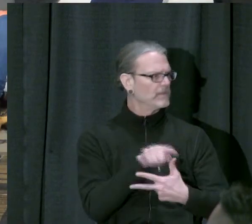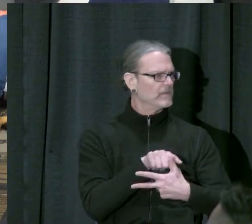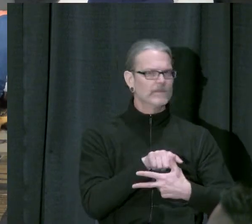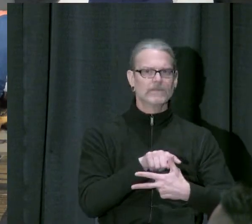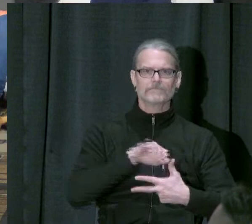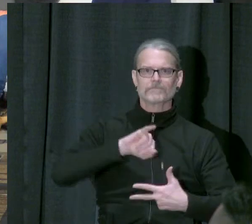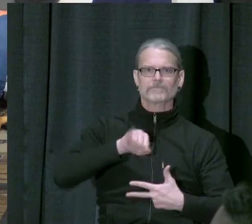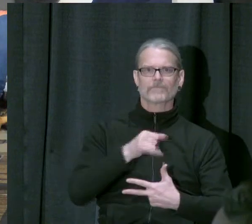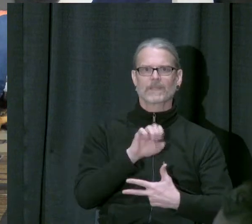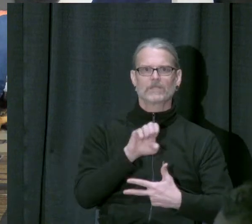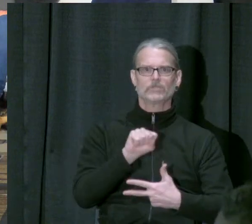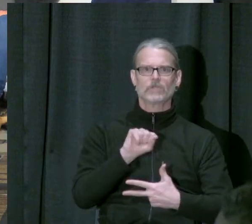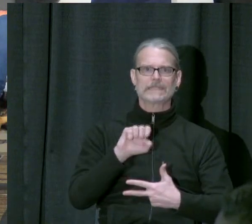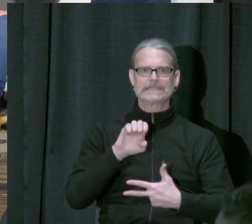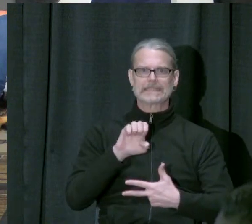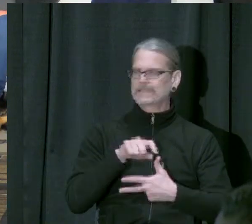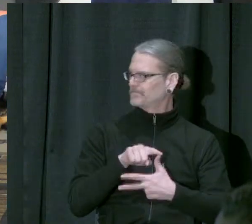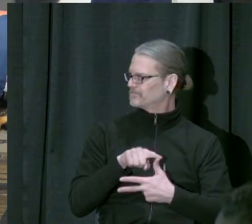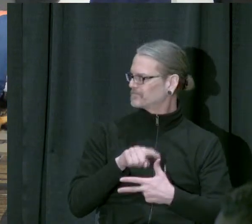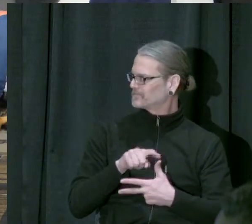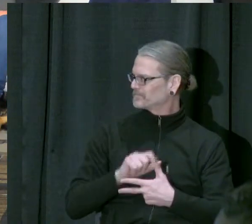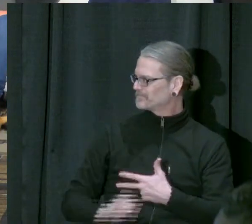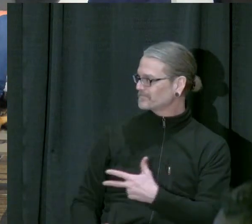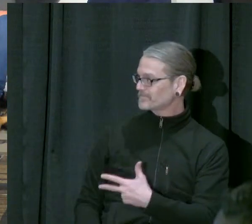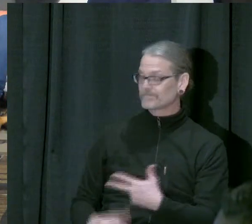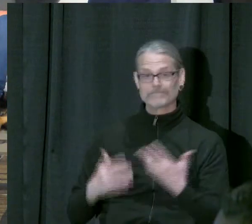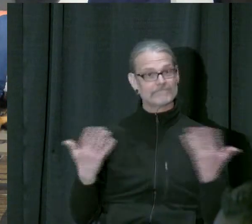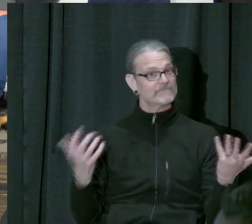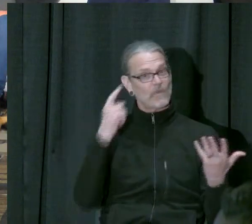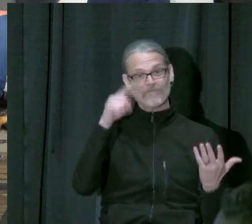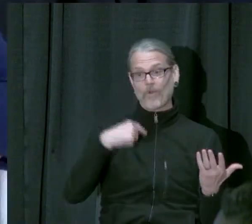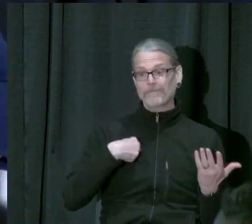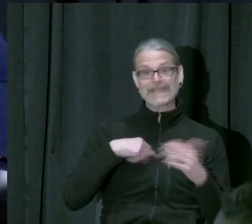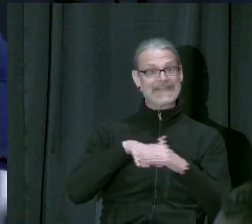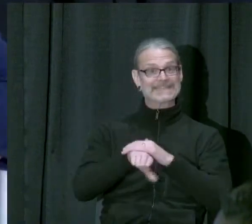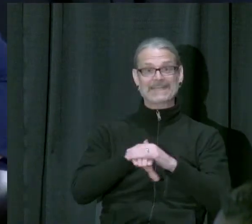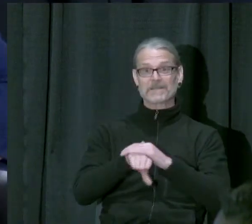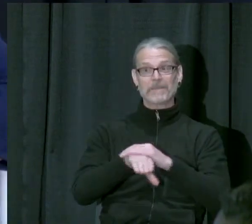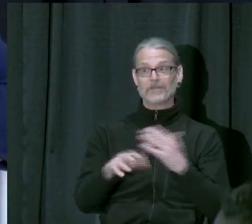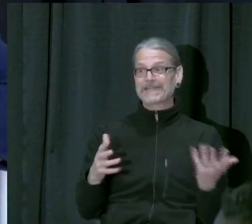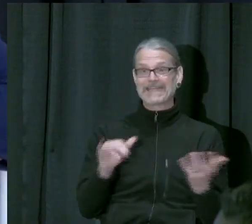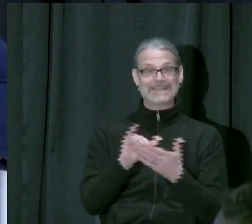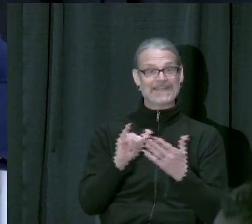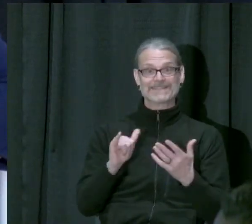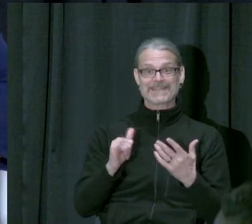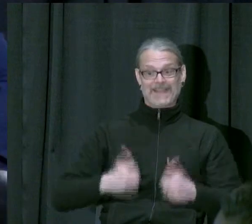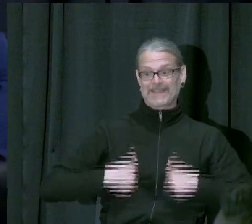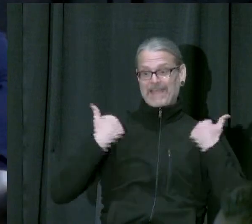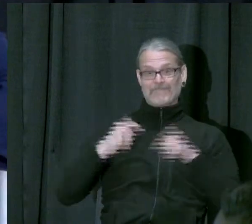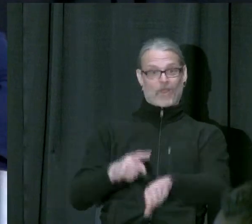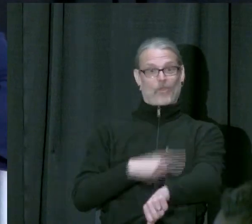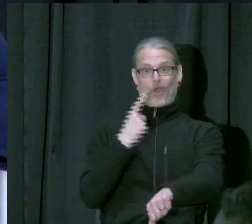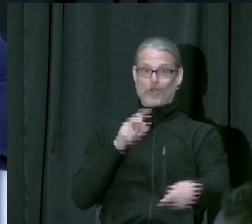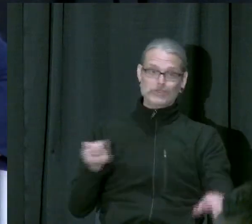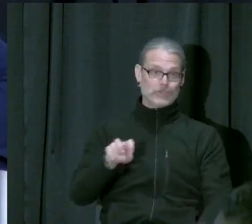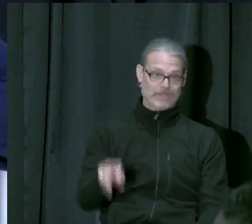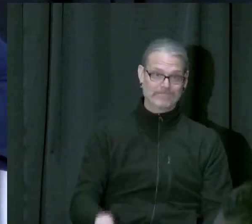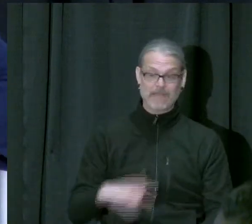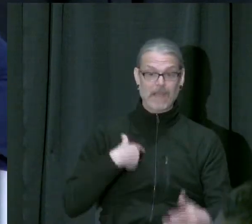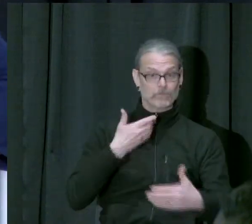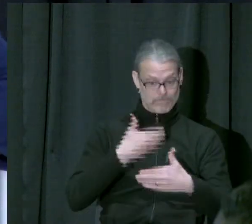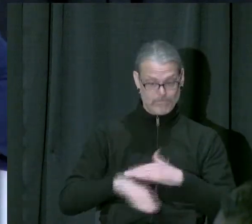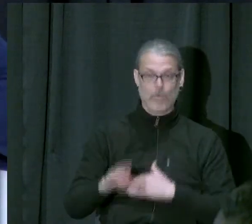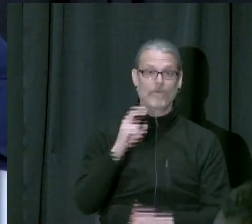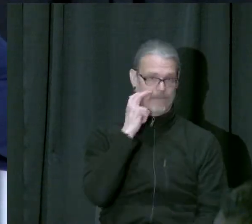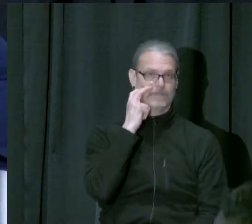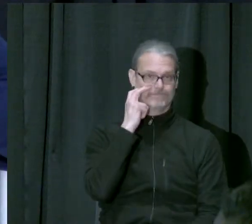Jesse Lorenz. Please, for me, accessibility has been a lifelong journey. I was born totally blind,